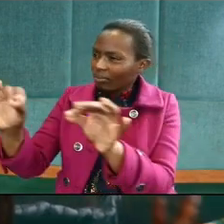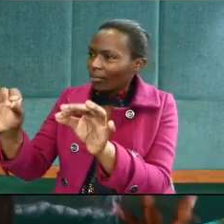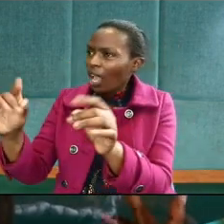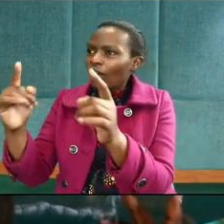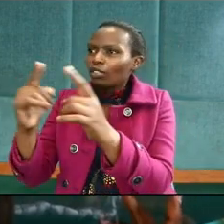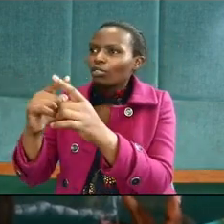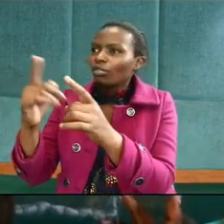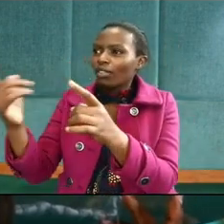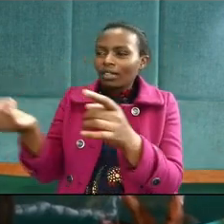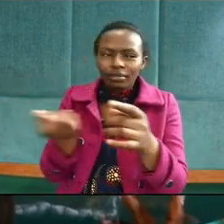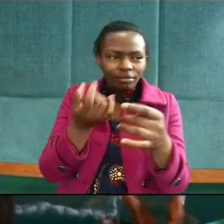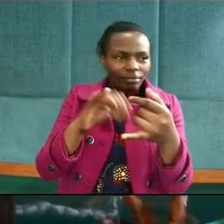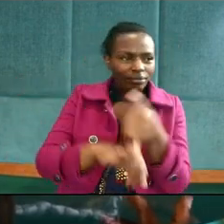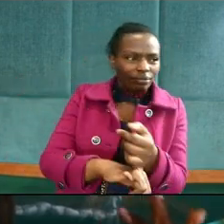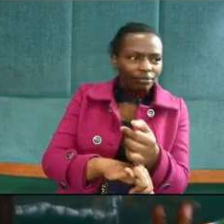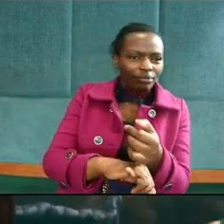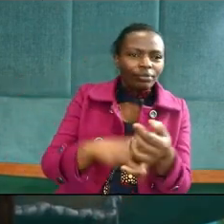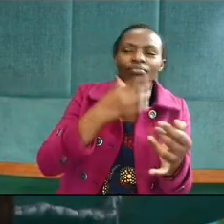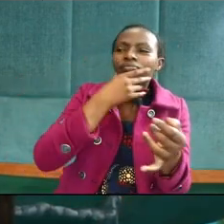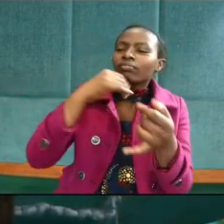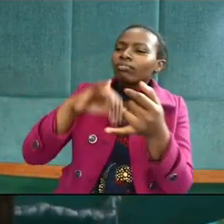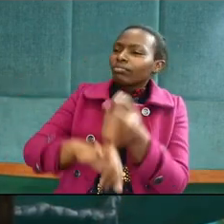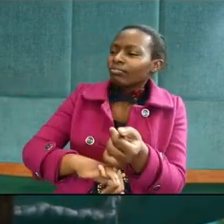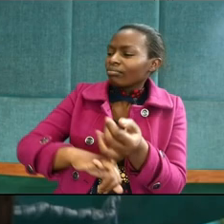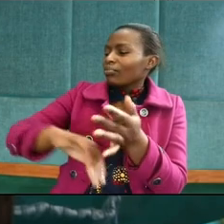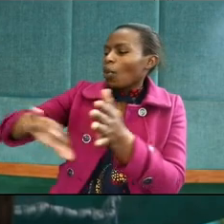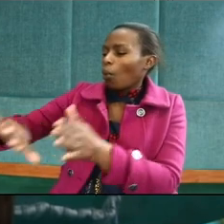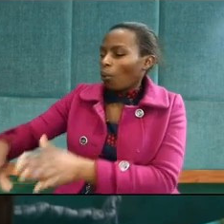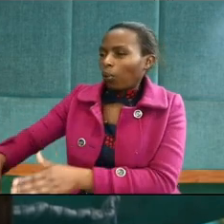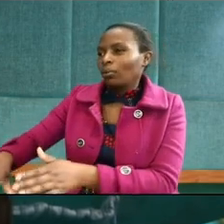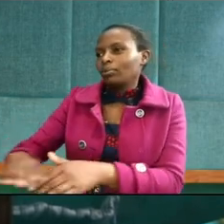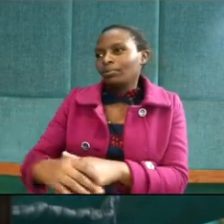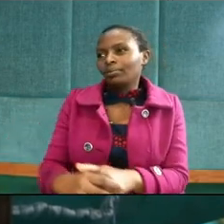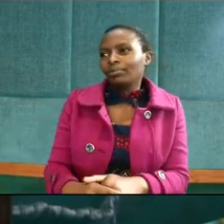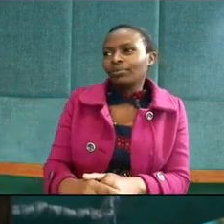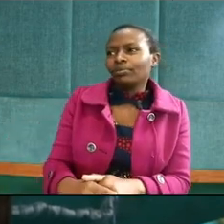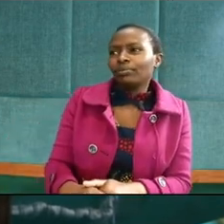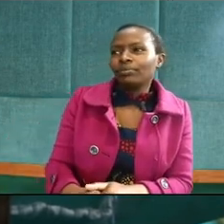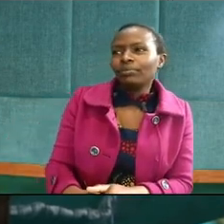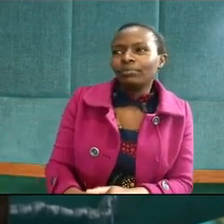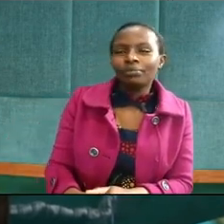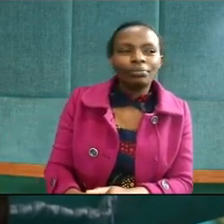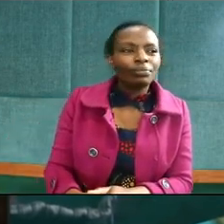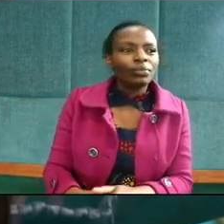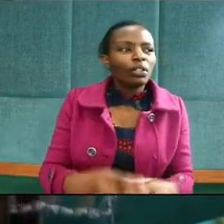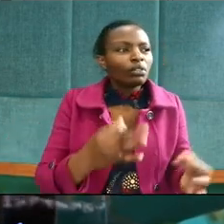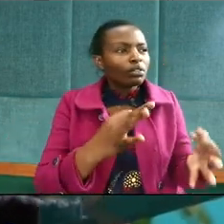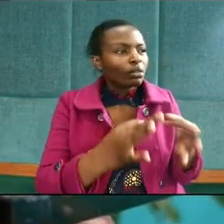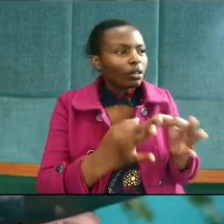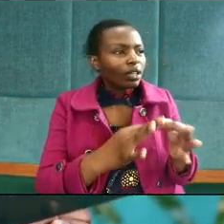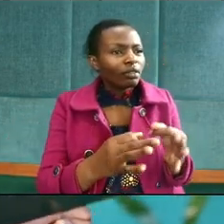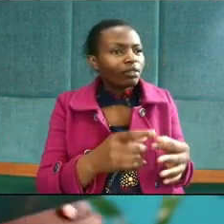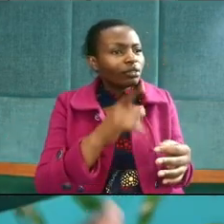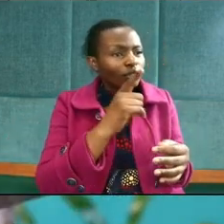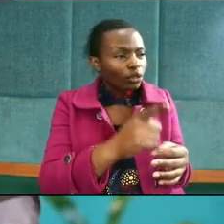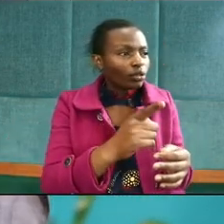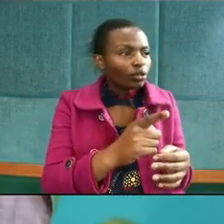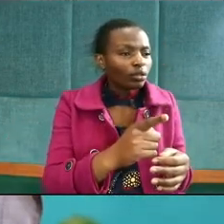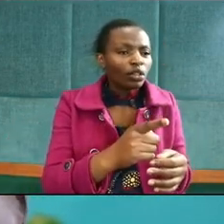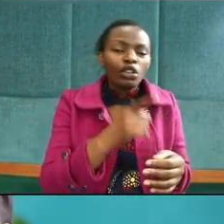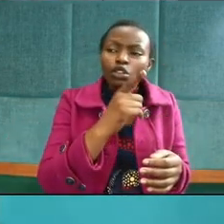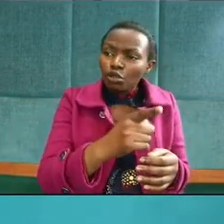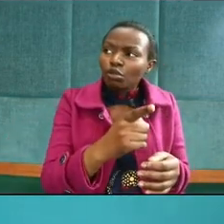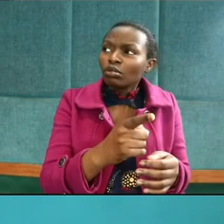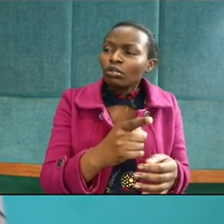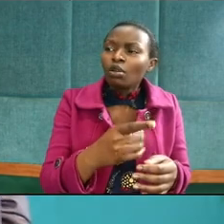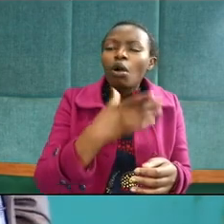a man leave his mother and father. If we were to contextualize, we would say so shall a